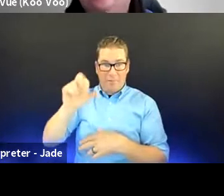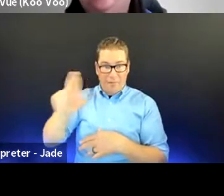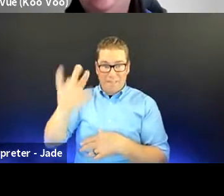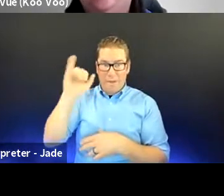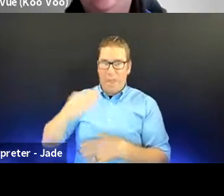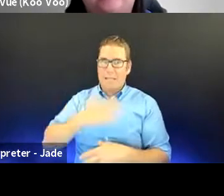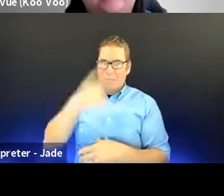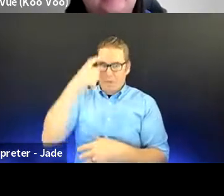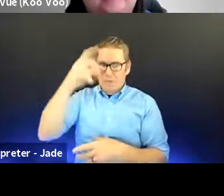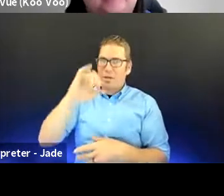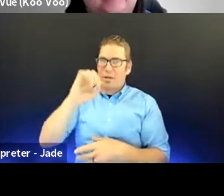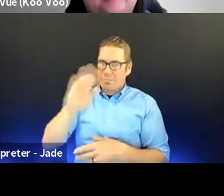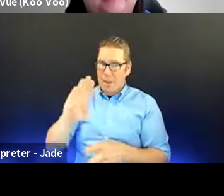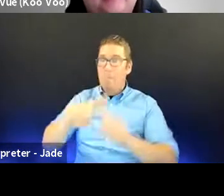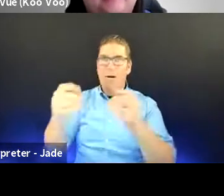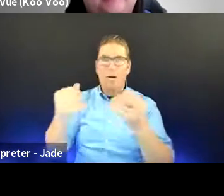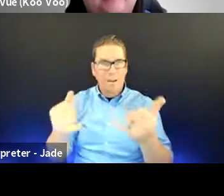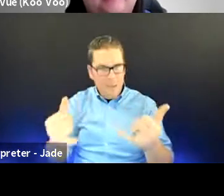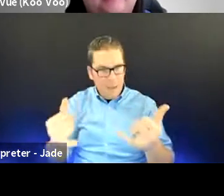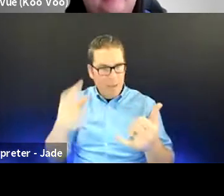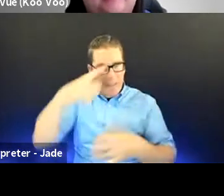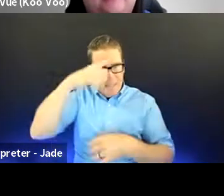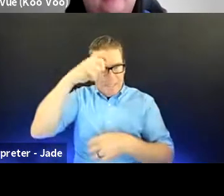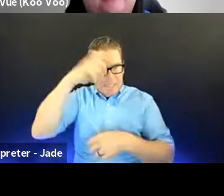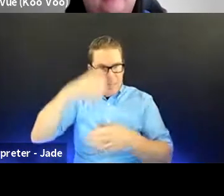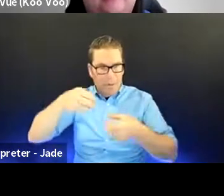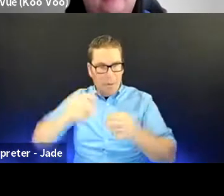But now I had that summer opportunity to teach a class,